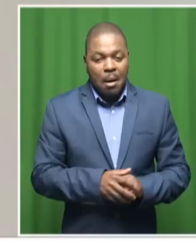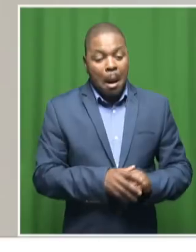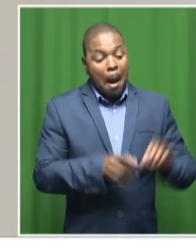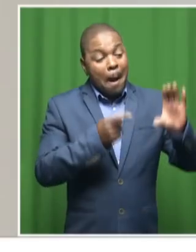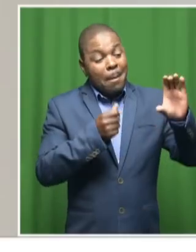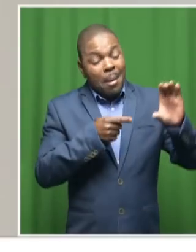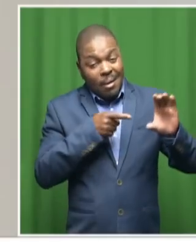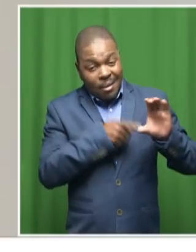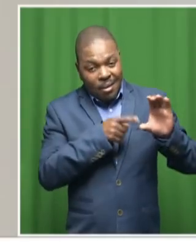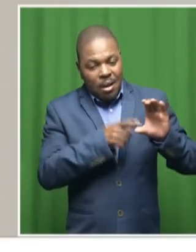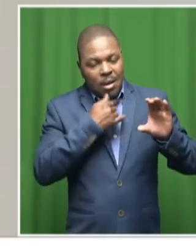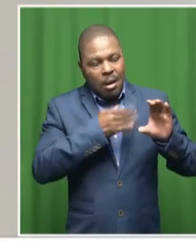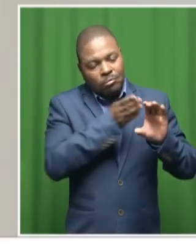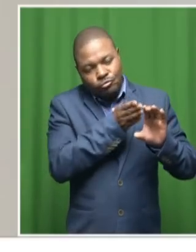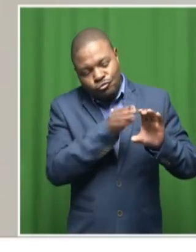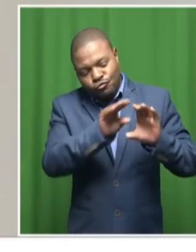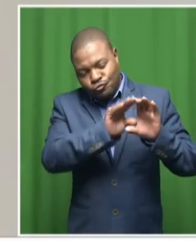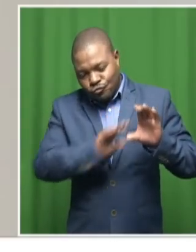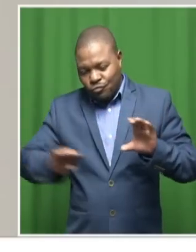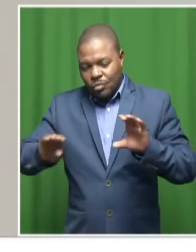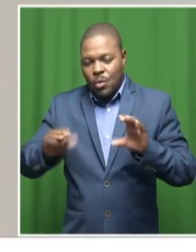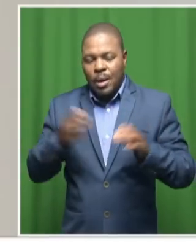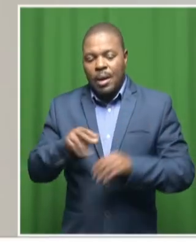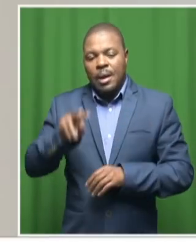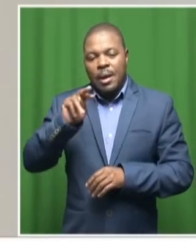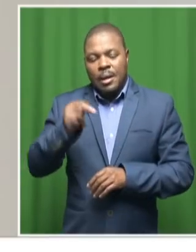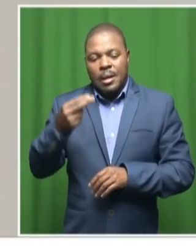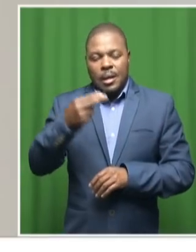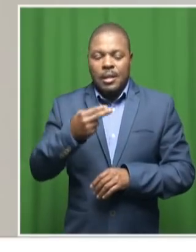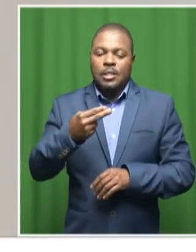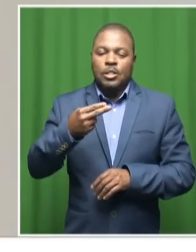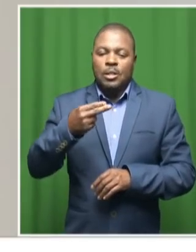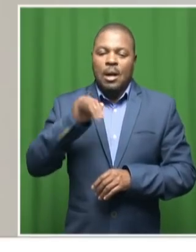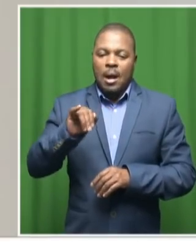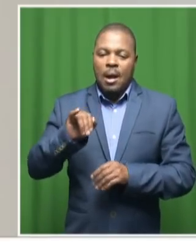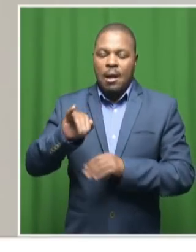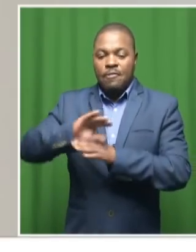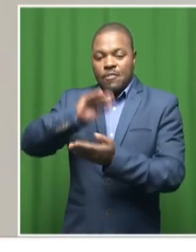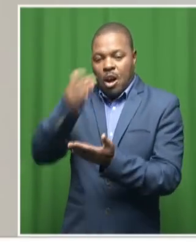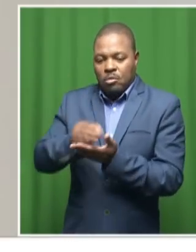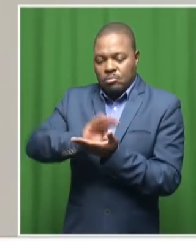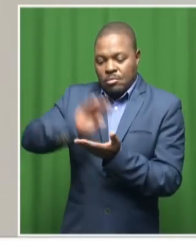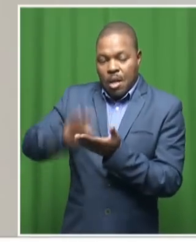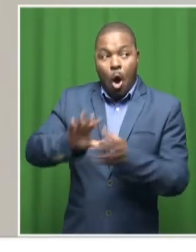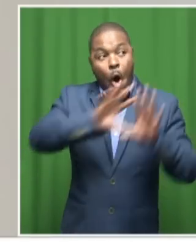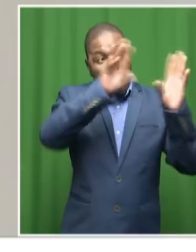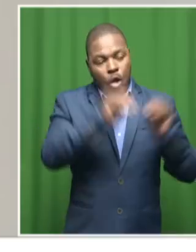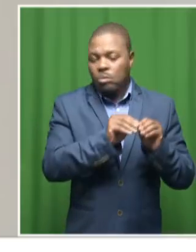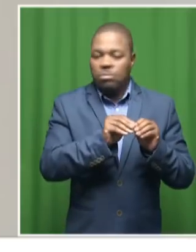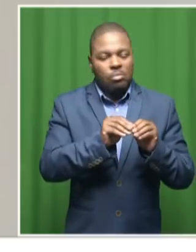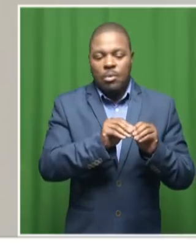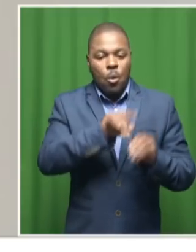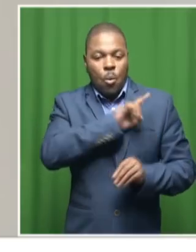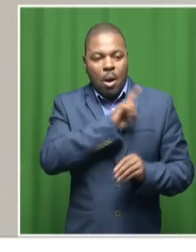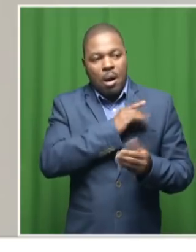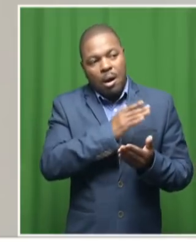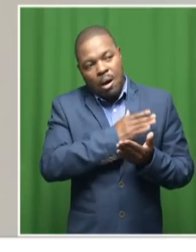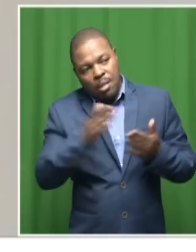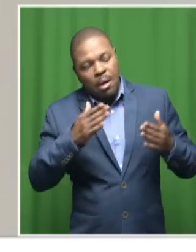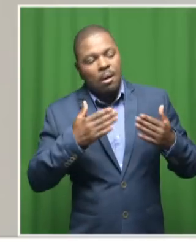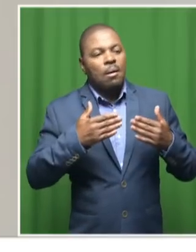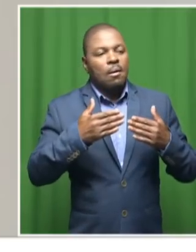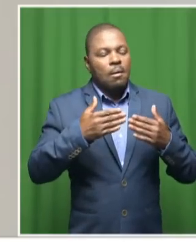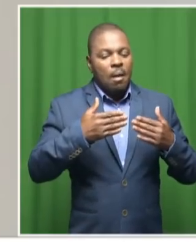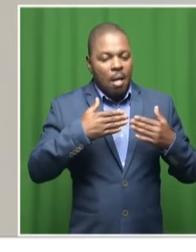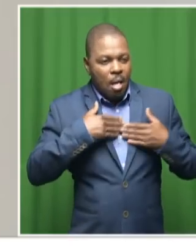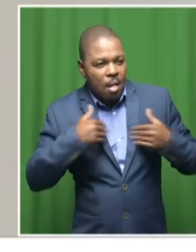money, will be redirected into the National Health Insurance Fund, but obviously not all of it, since there are some functions, health functions, which